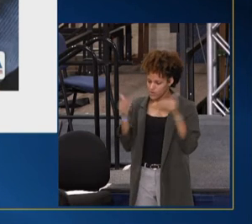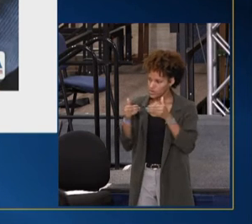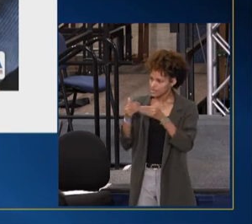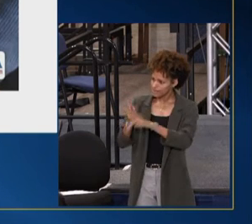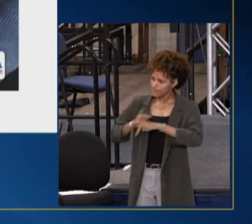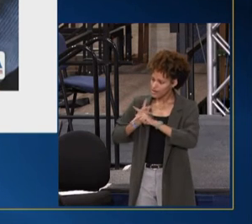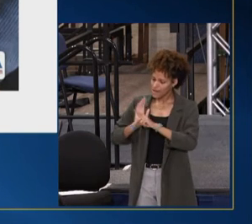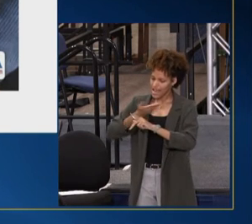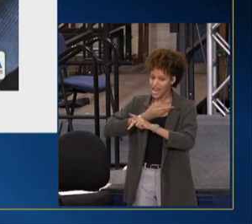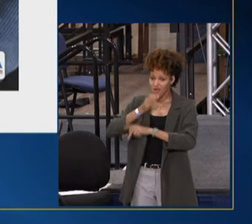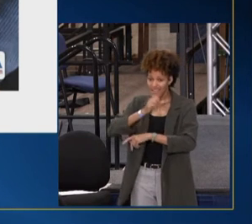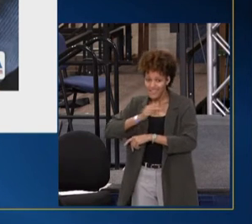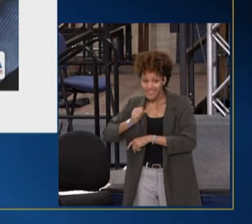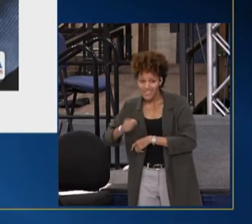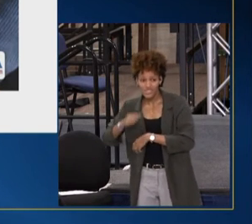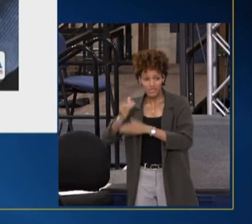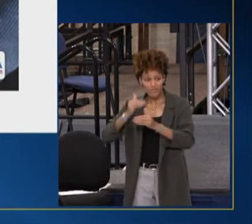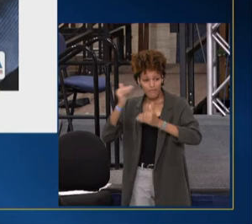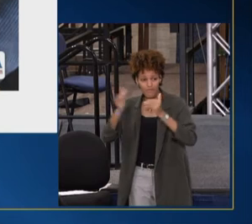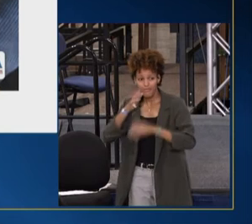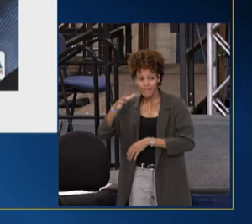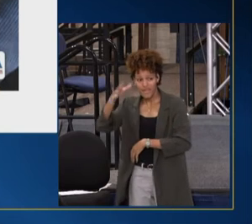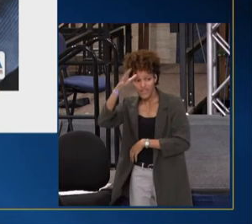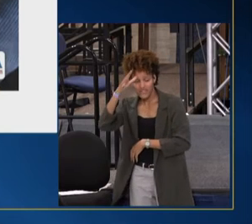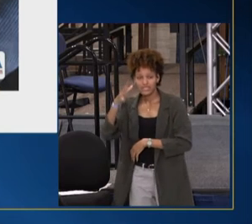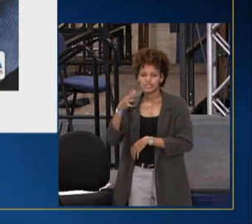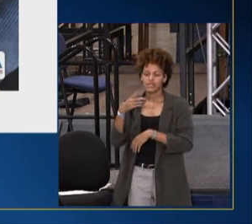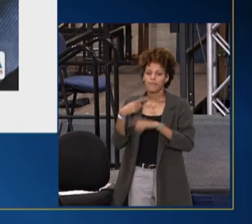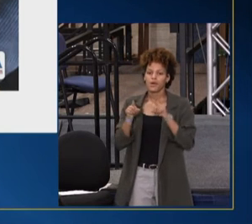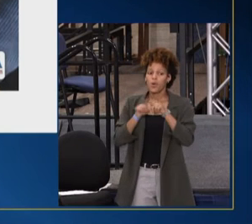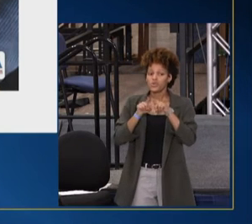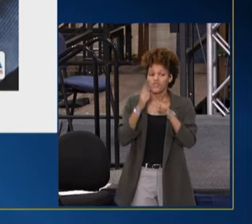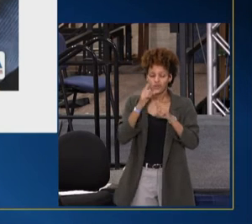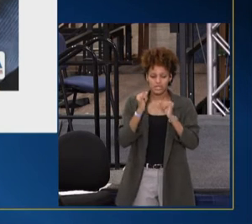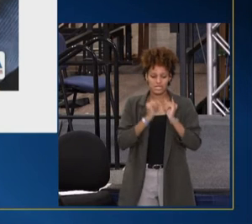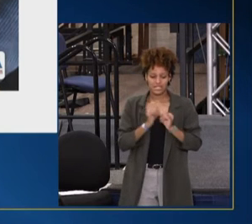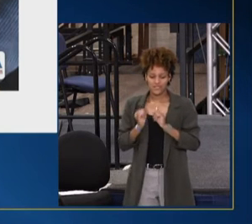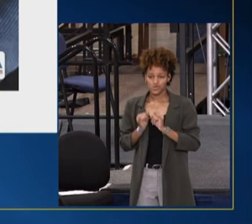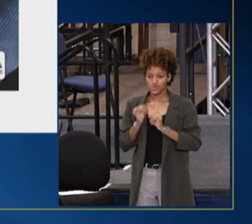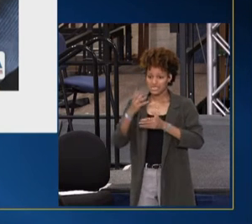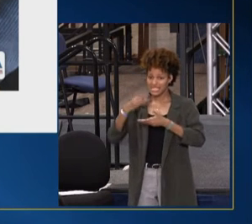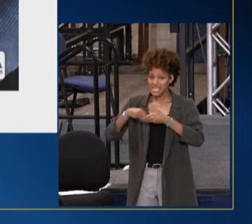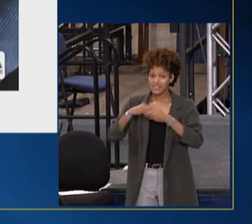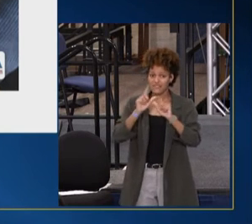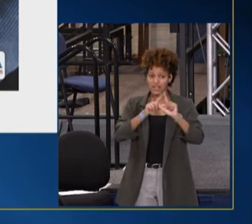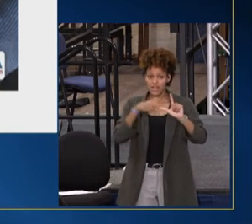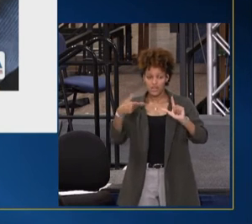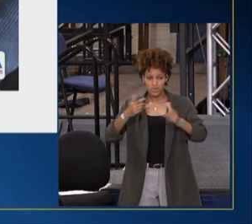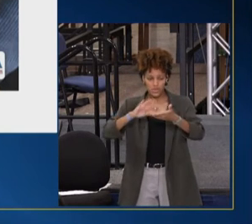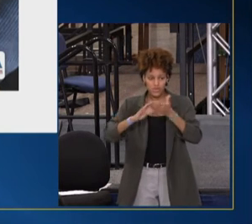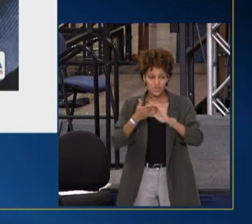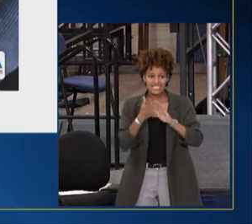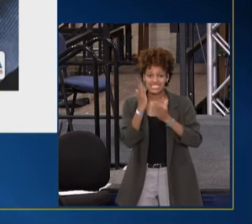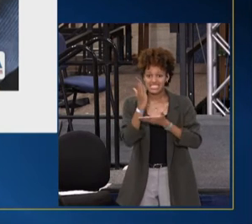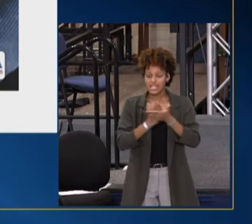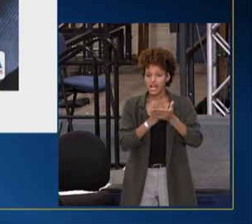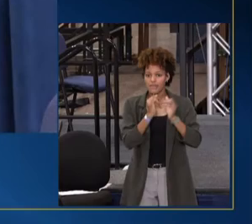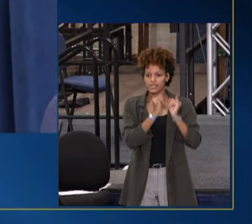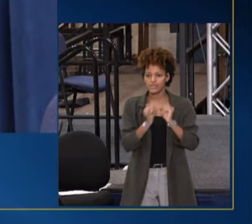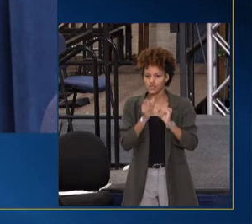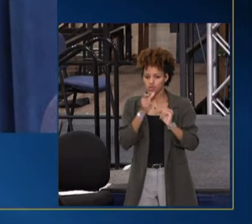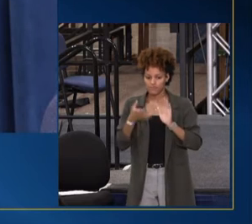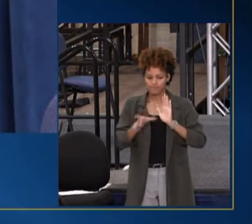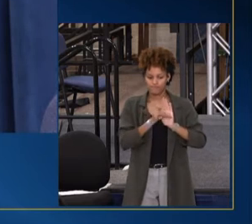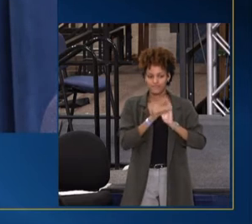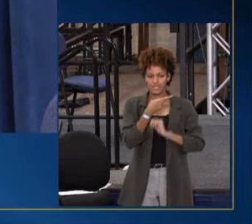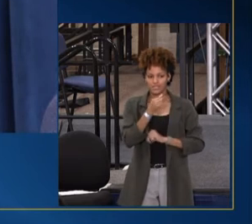caring for our aging parents, for individuals, for the LGBTQ community, for some individuals with HIV. We